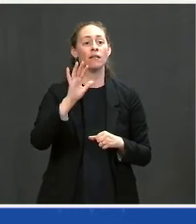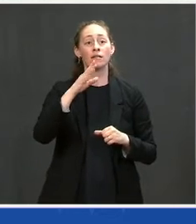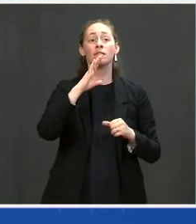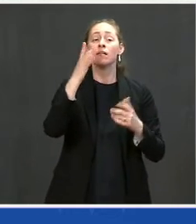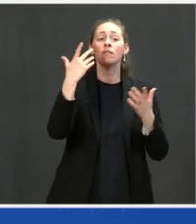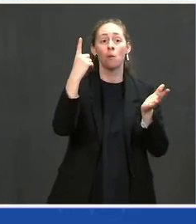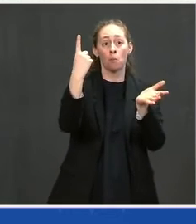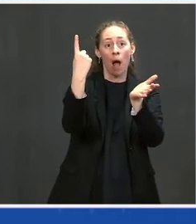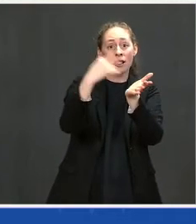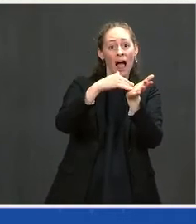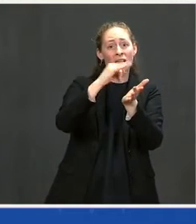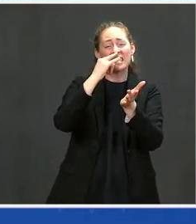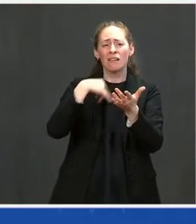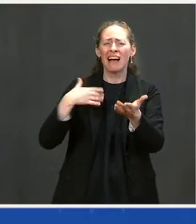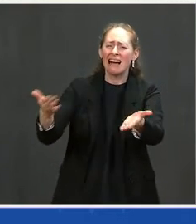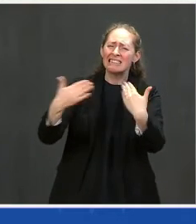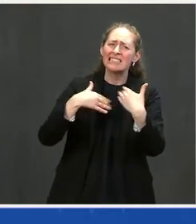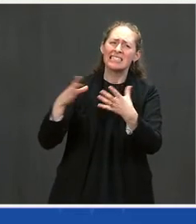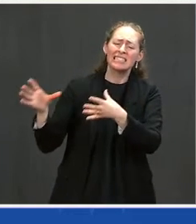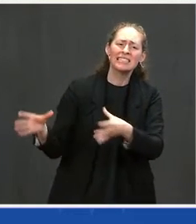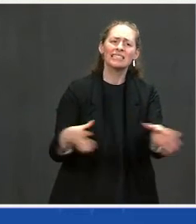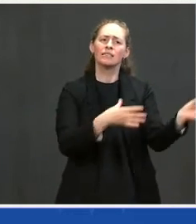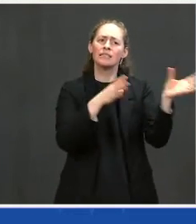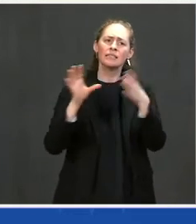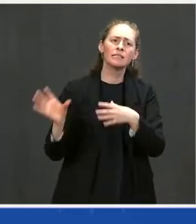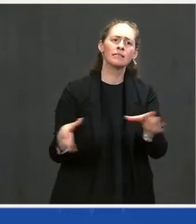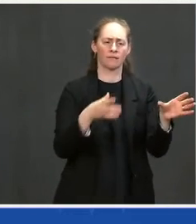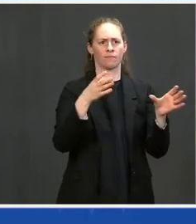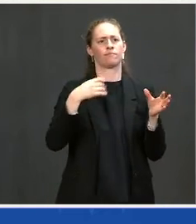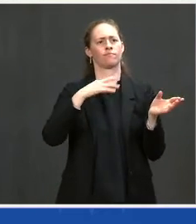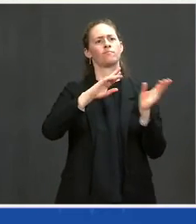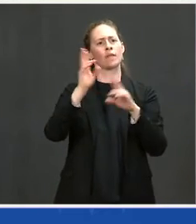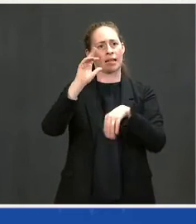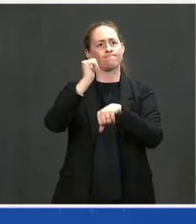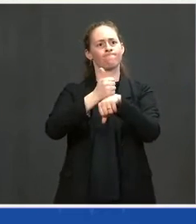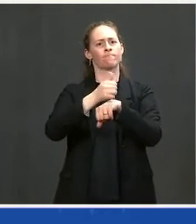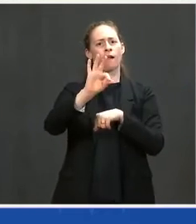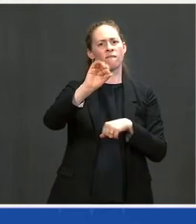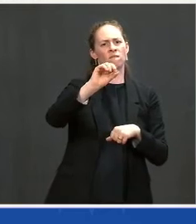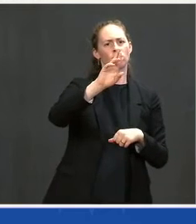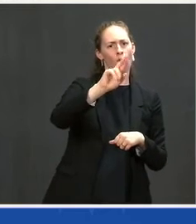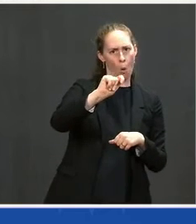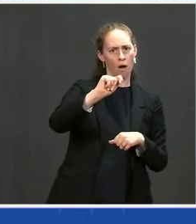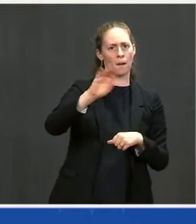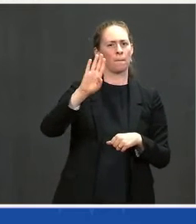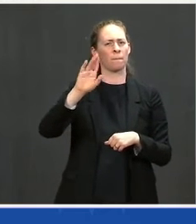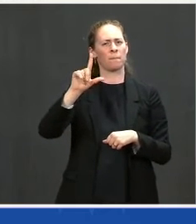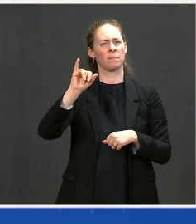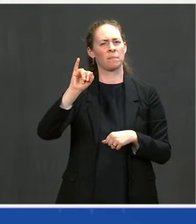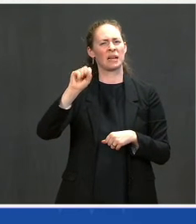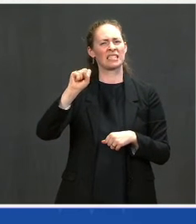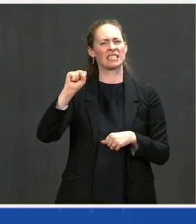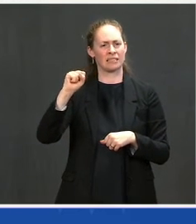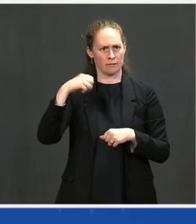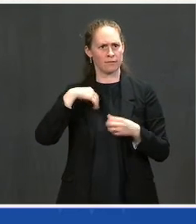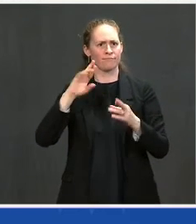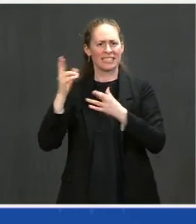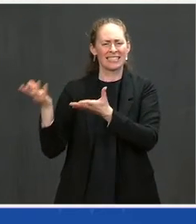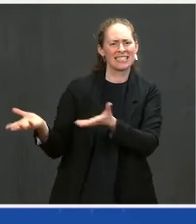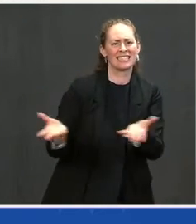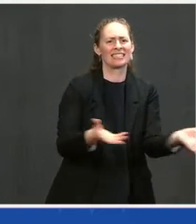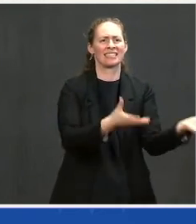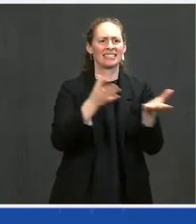That's why I've been working from the moment this started to happen to try to find additional access for children to be able